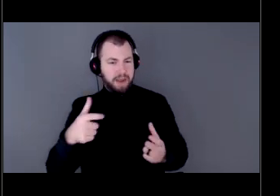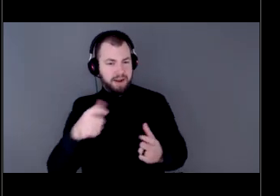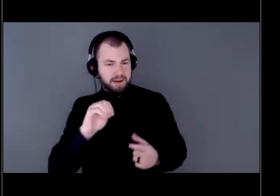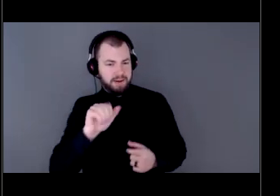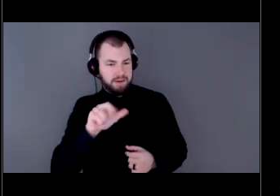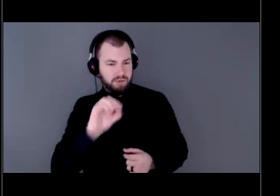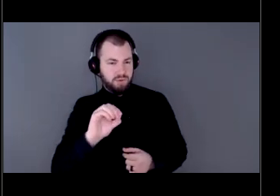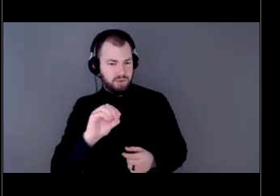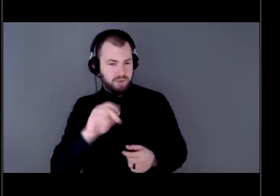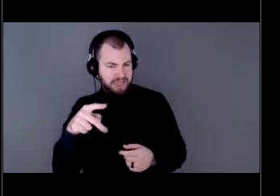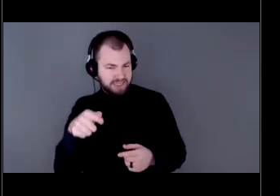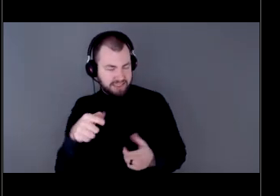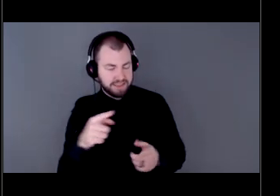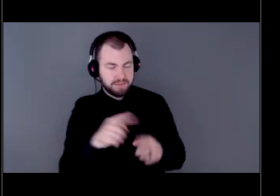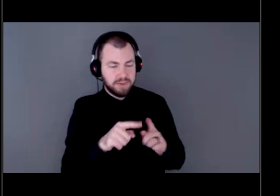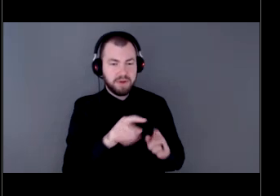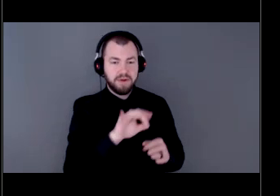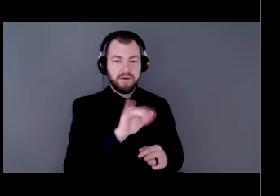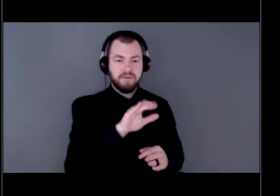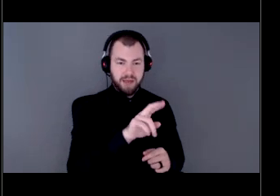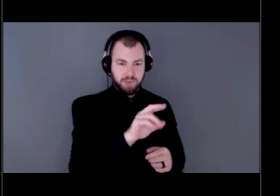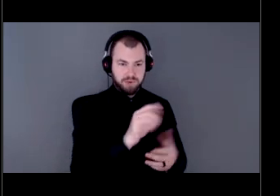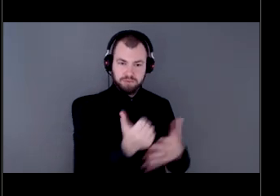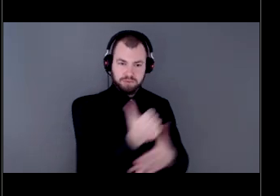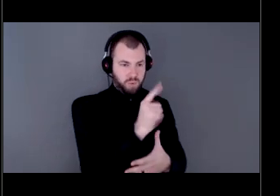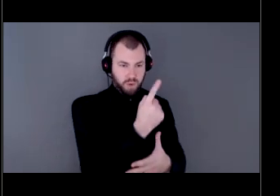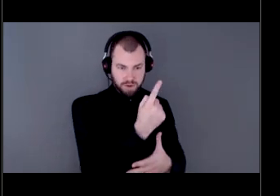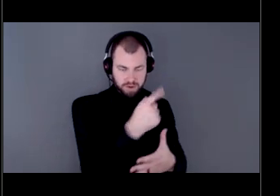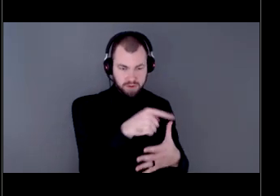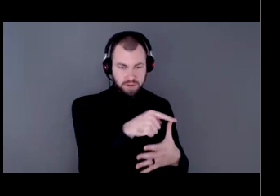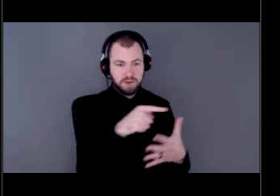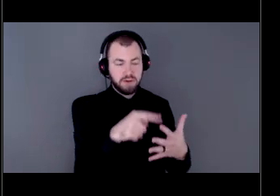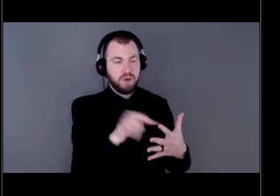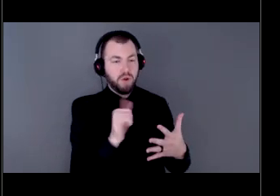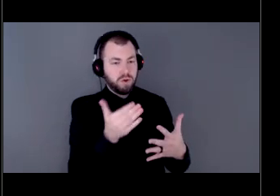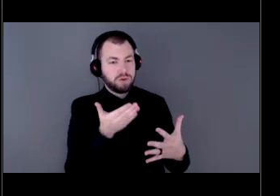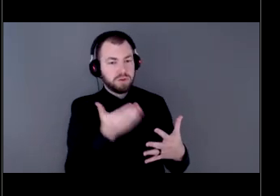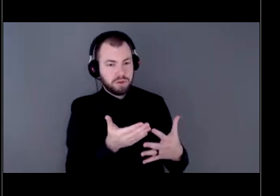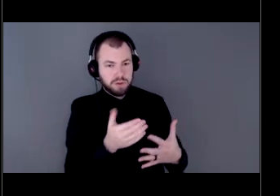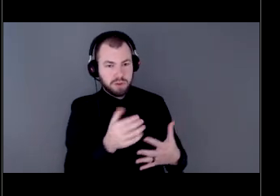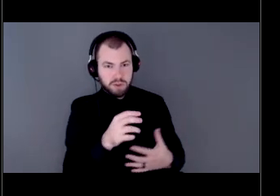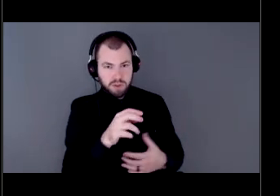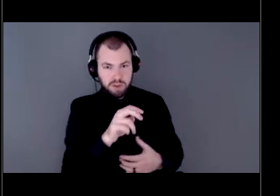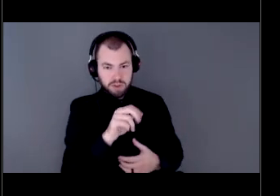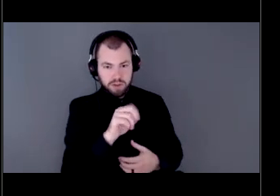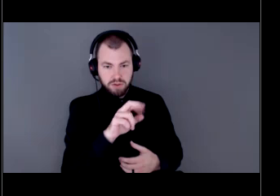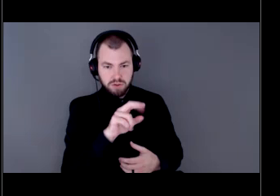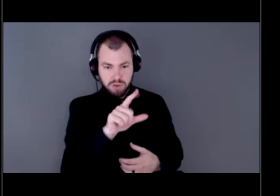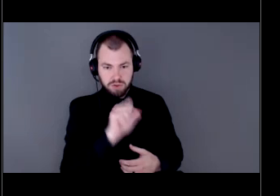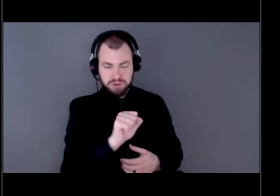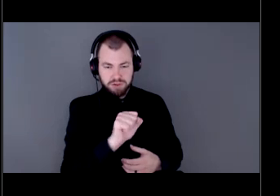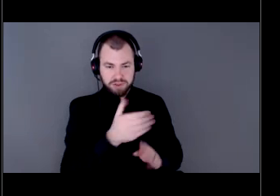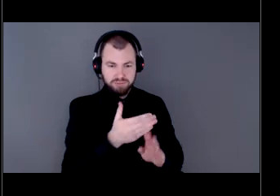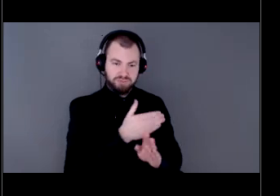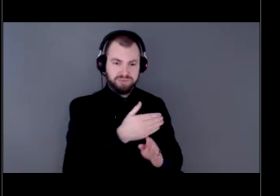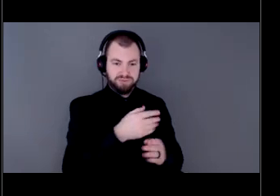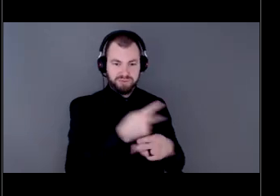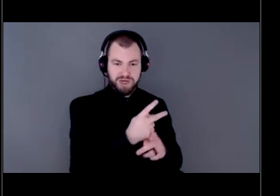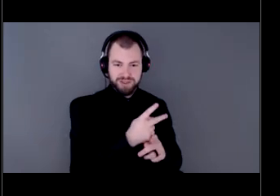fibers are number one. There's also a presence of nurdles, pre-production plastics. We